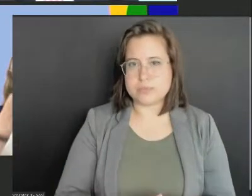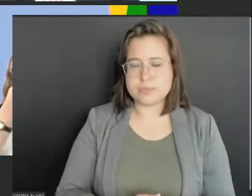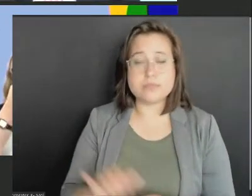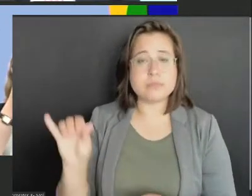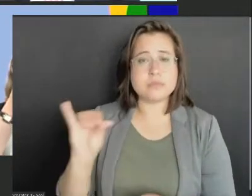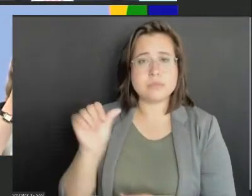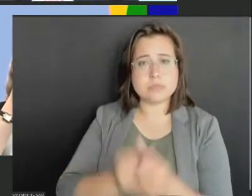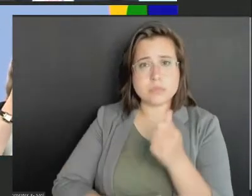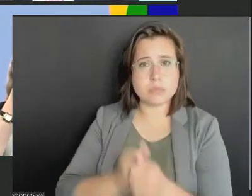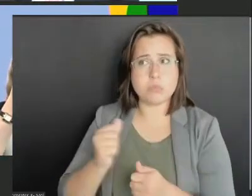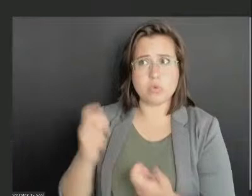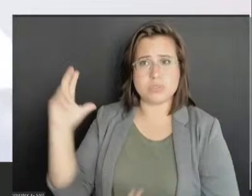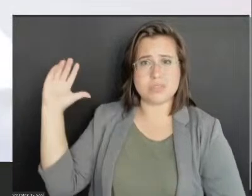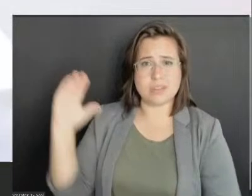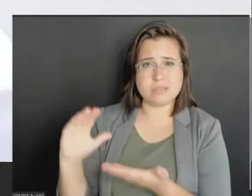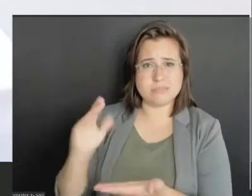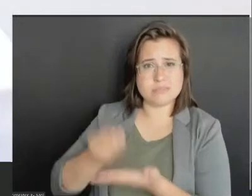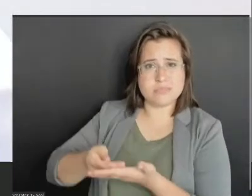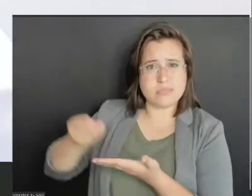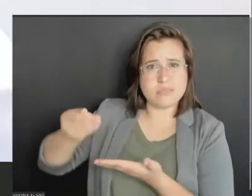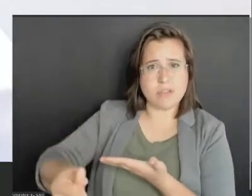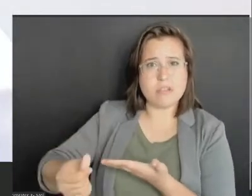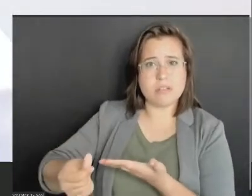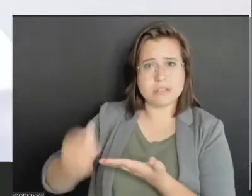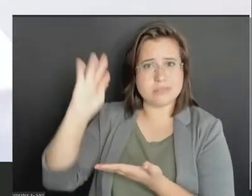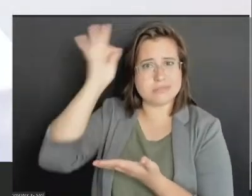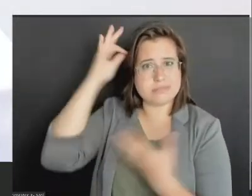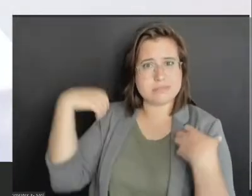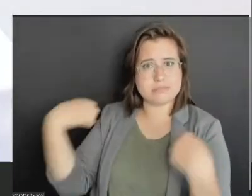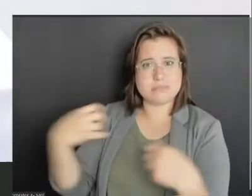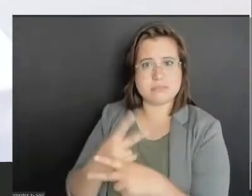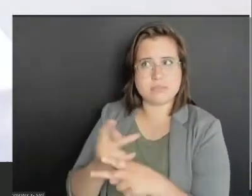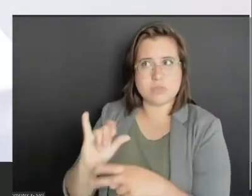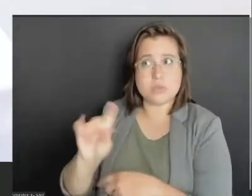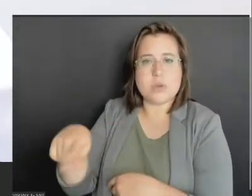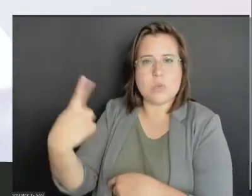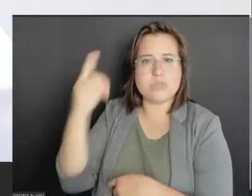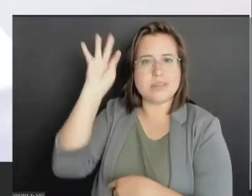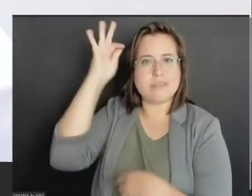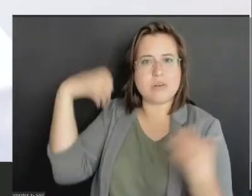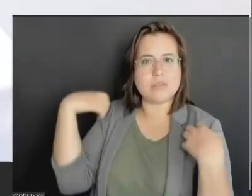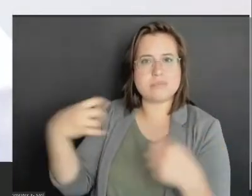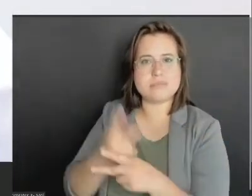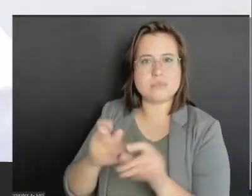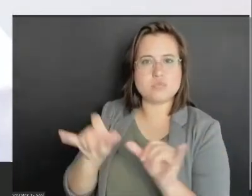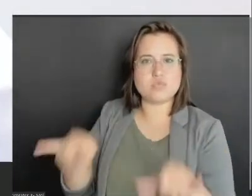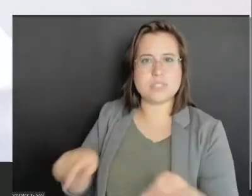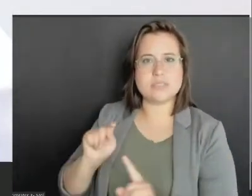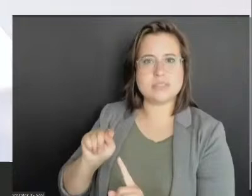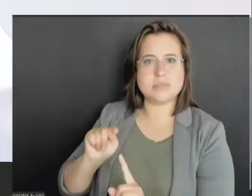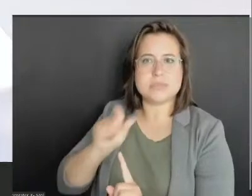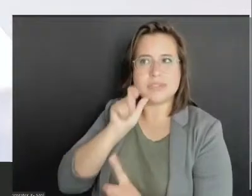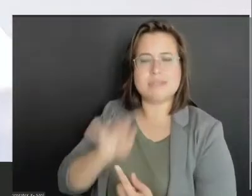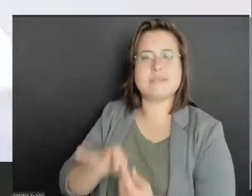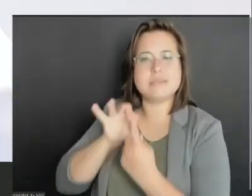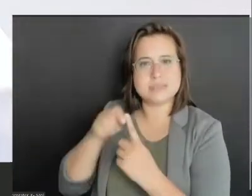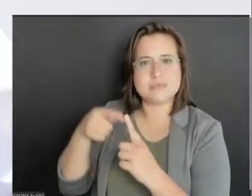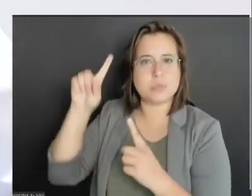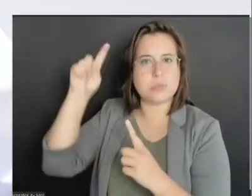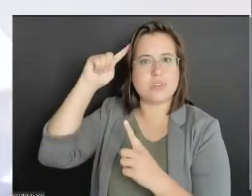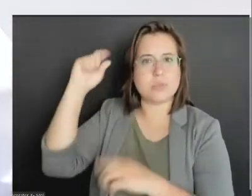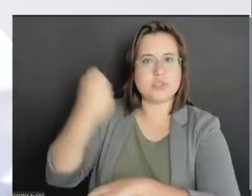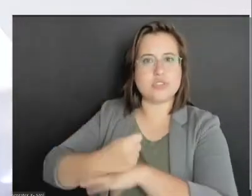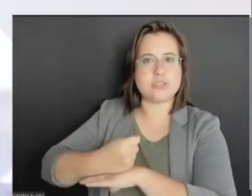chronic underfunded federal healthcare system and the only federal healthcare system not exempt from government shutdown